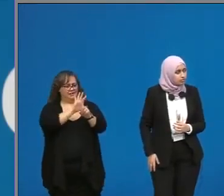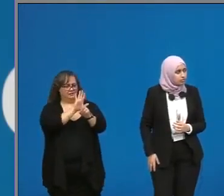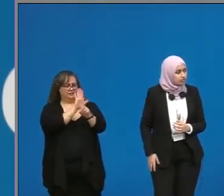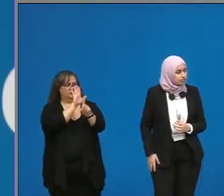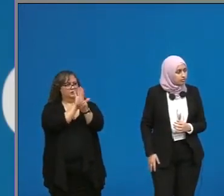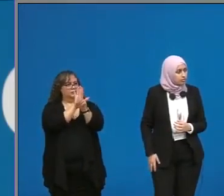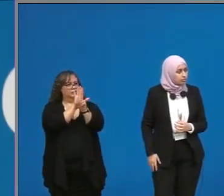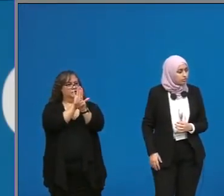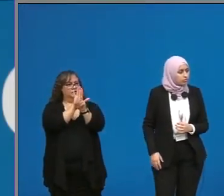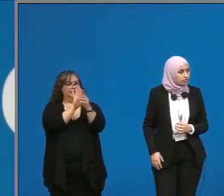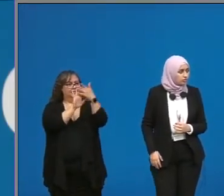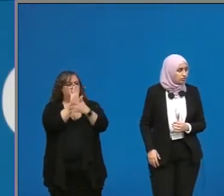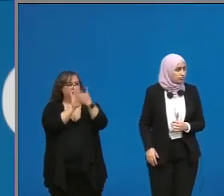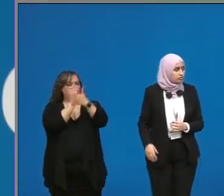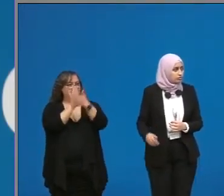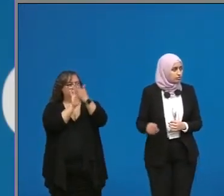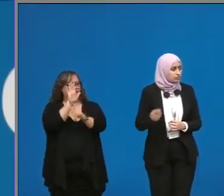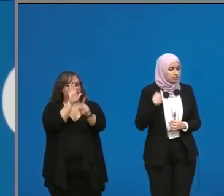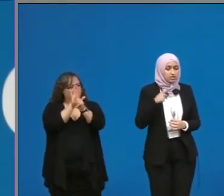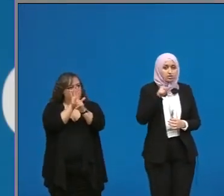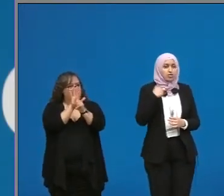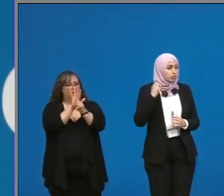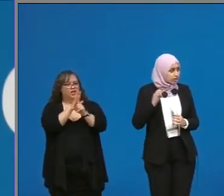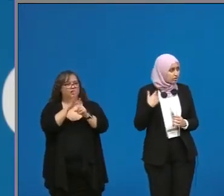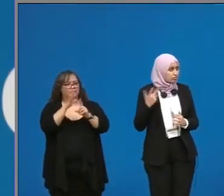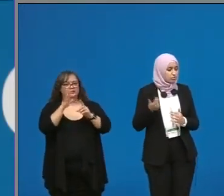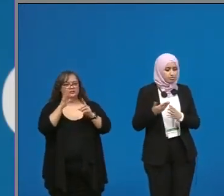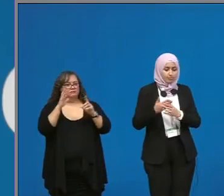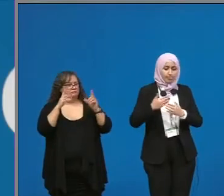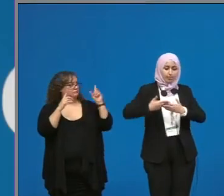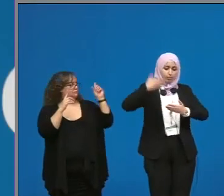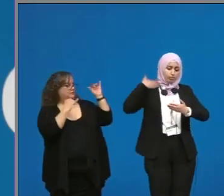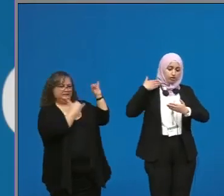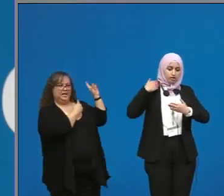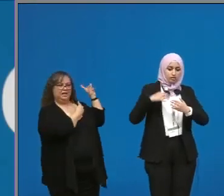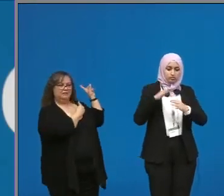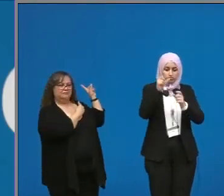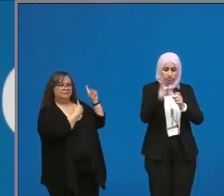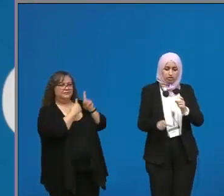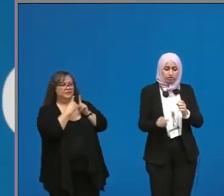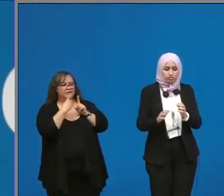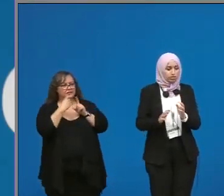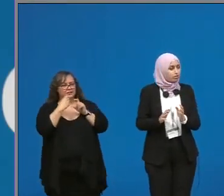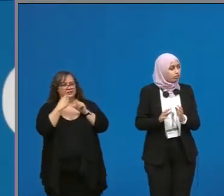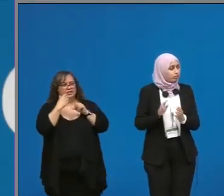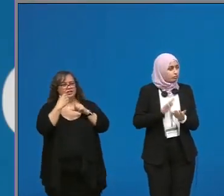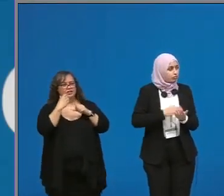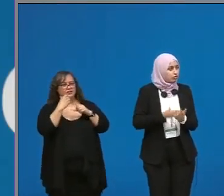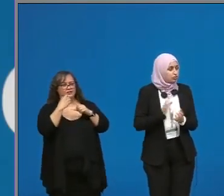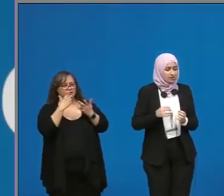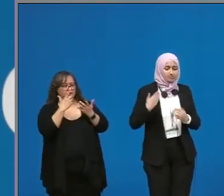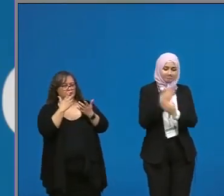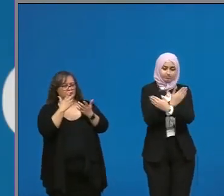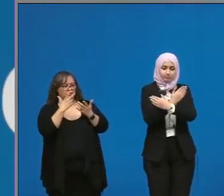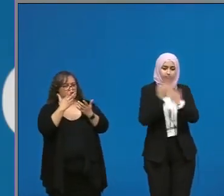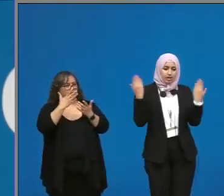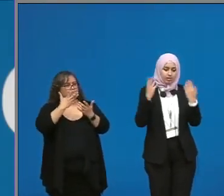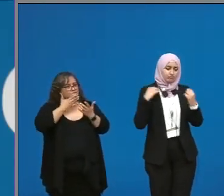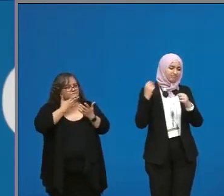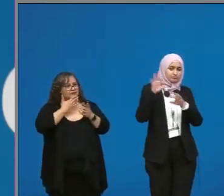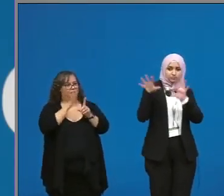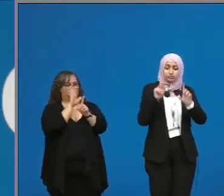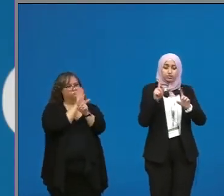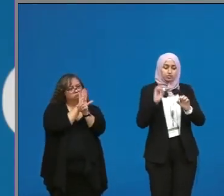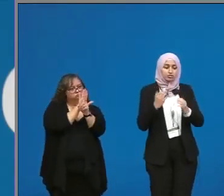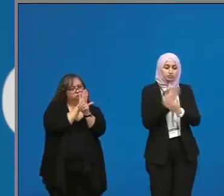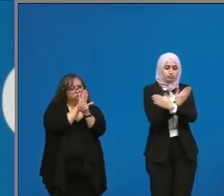have a solid background with solid colors for the signs to appear clearly. And maybe Mahmoud can tell you